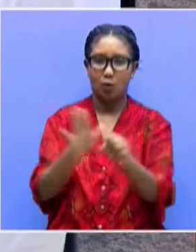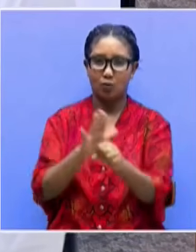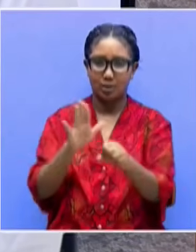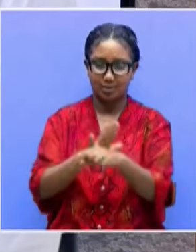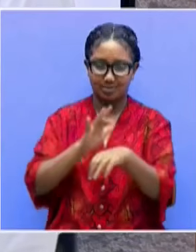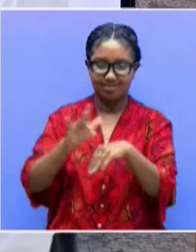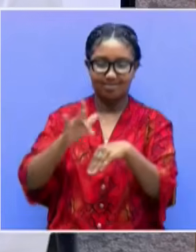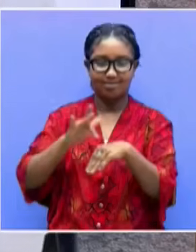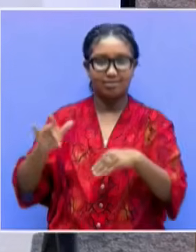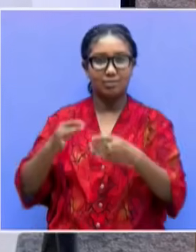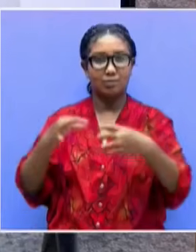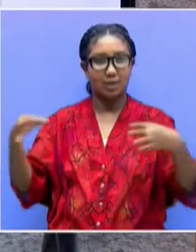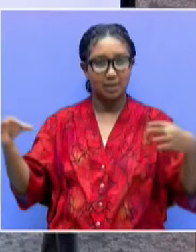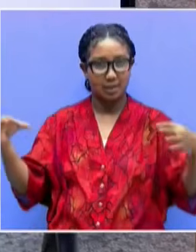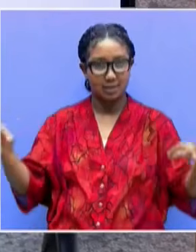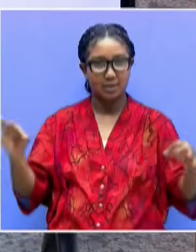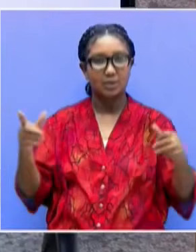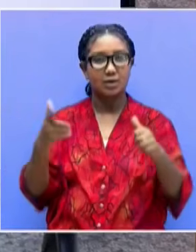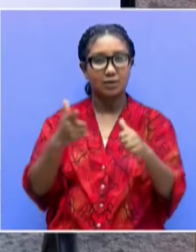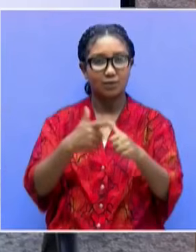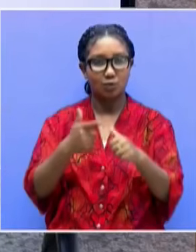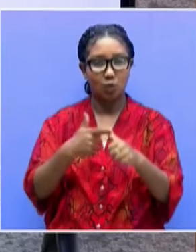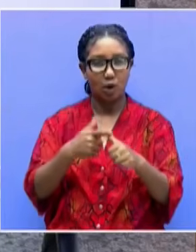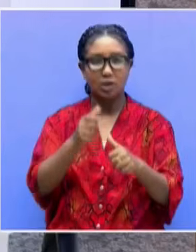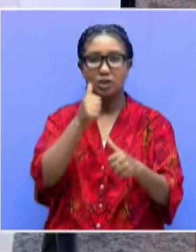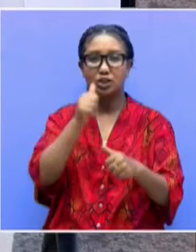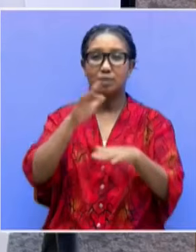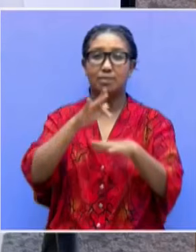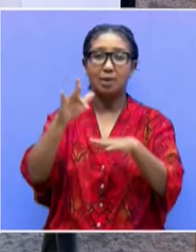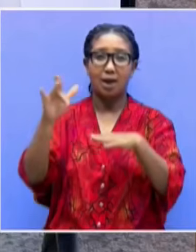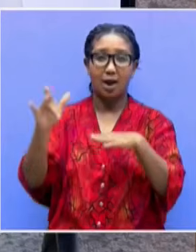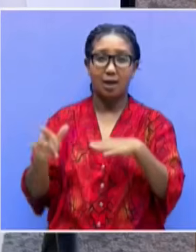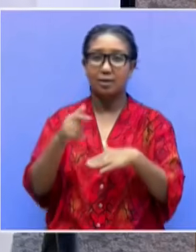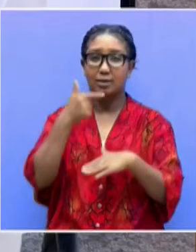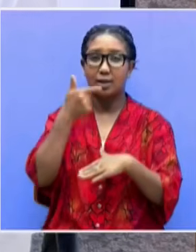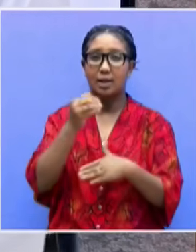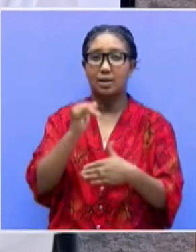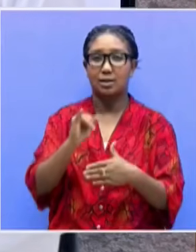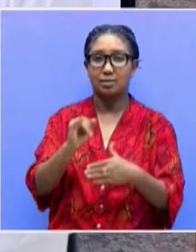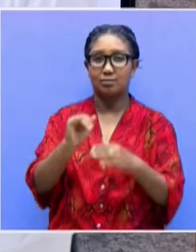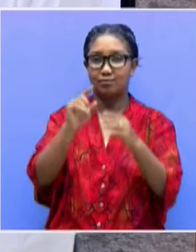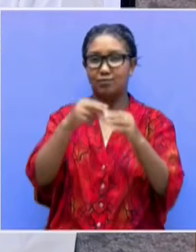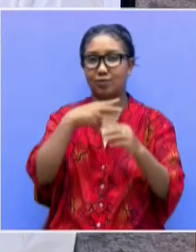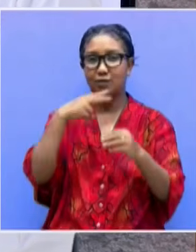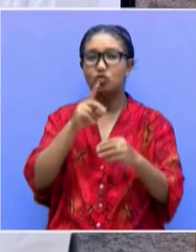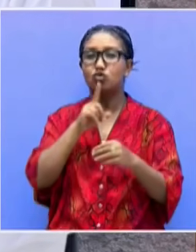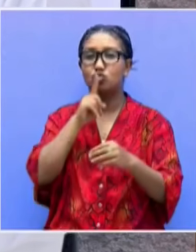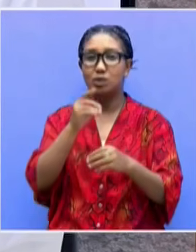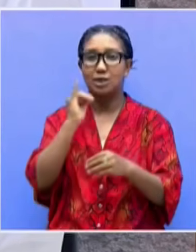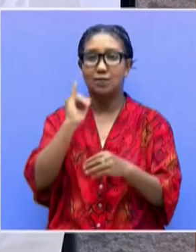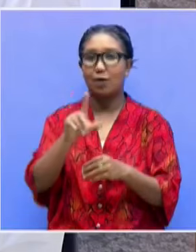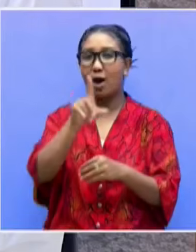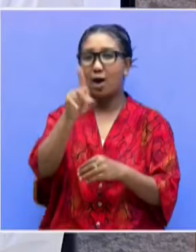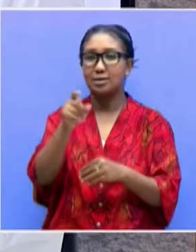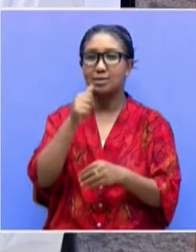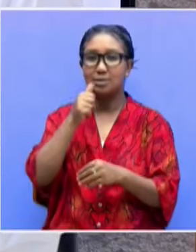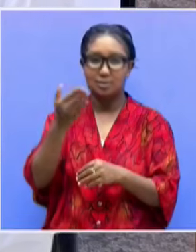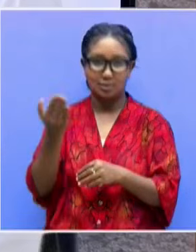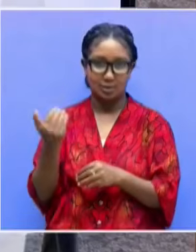following sentences. The first one, she blank, tell is the verb, the truth, if you asked